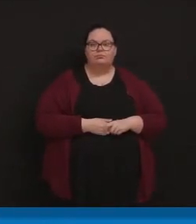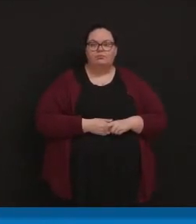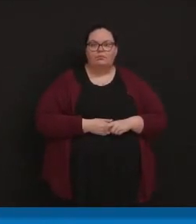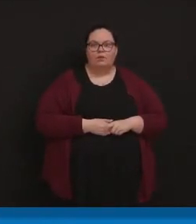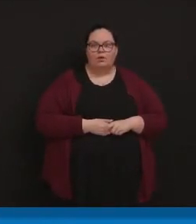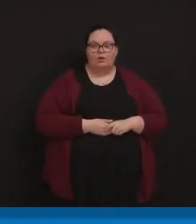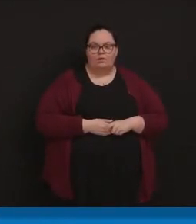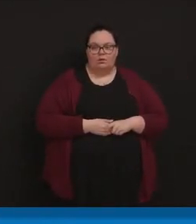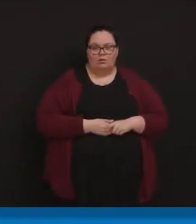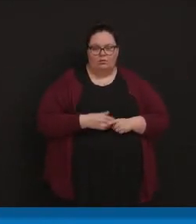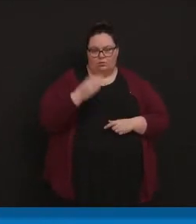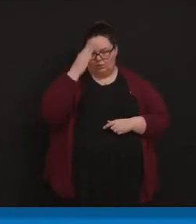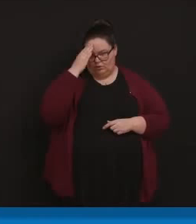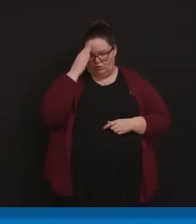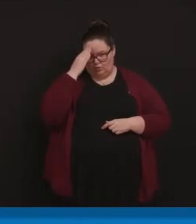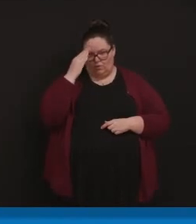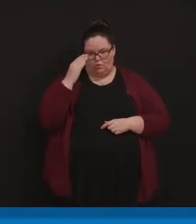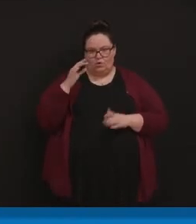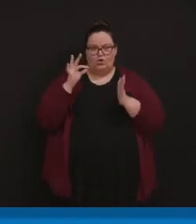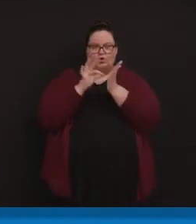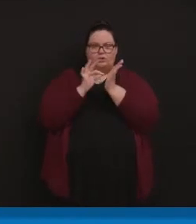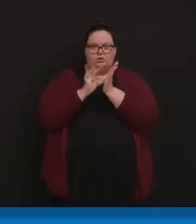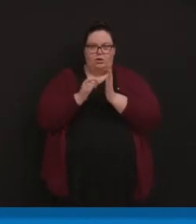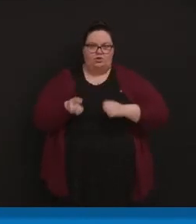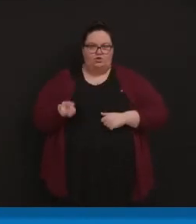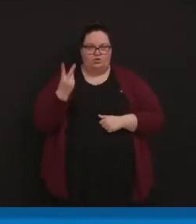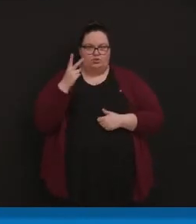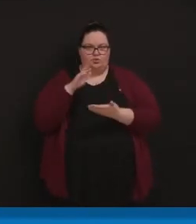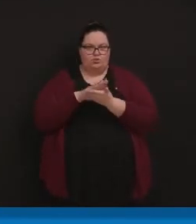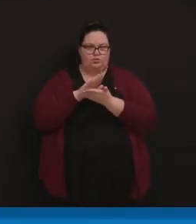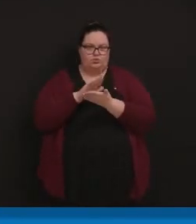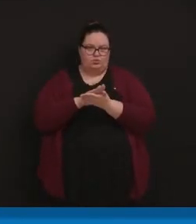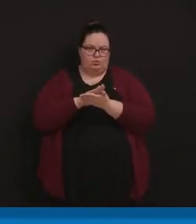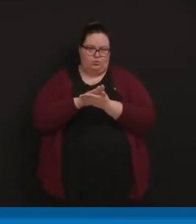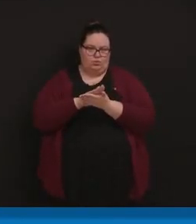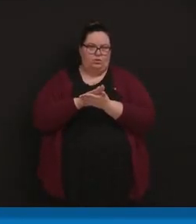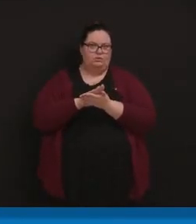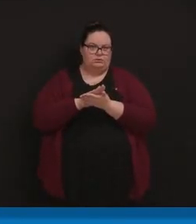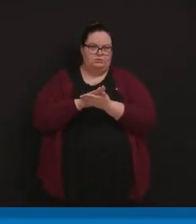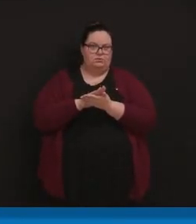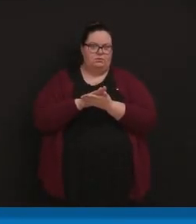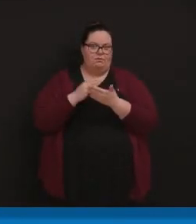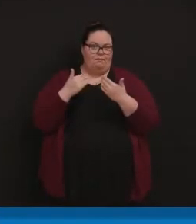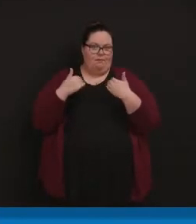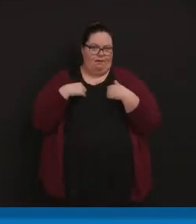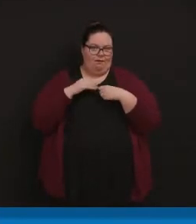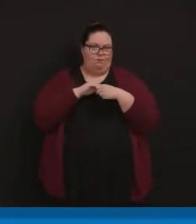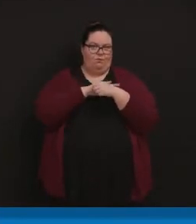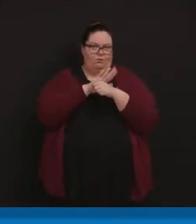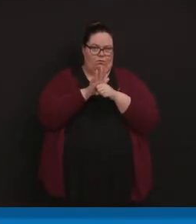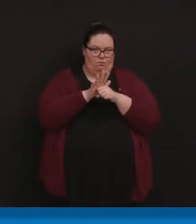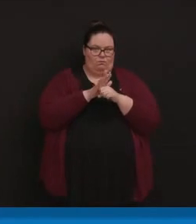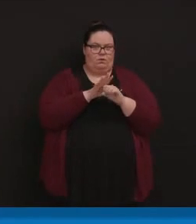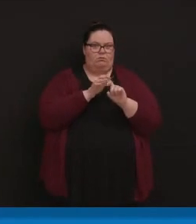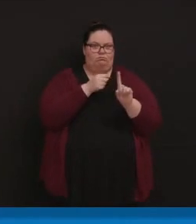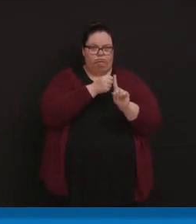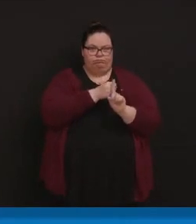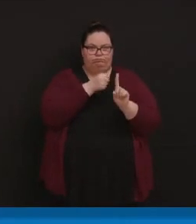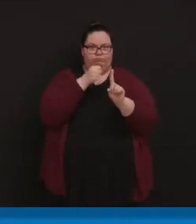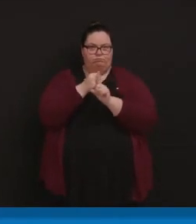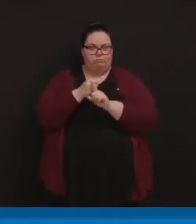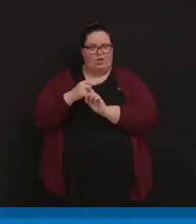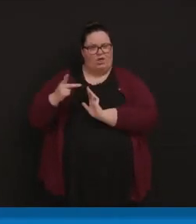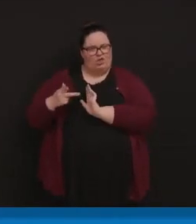positive cases at 2 schools in Woodstock. Can you please explain why the 3rd school in the community is operating as normal